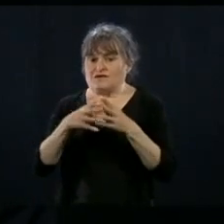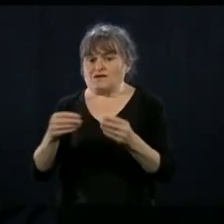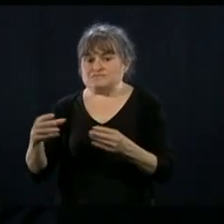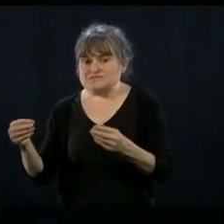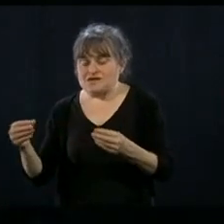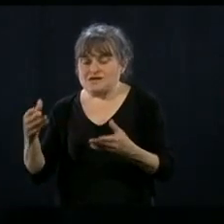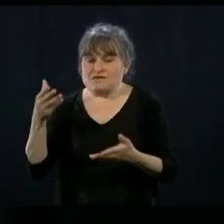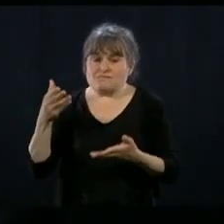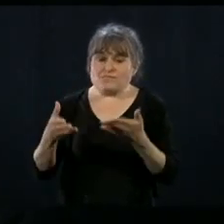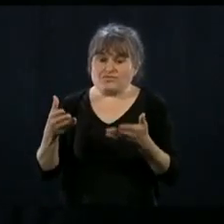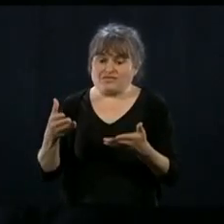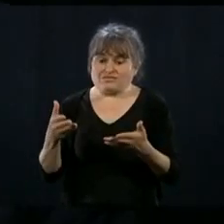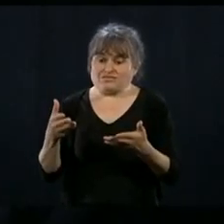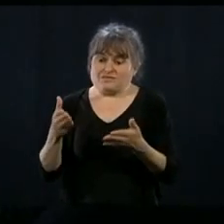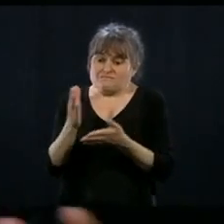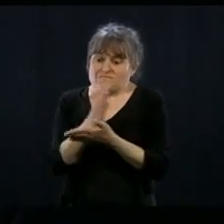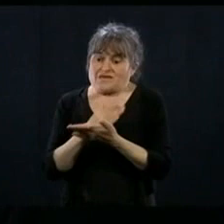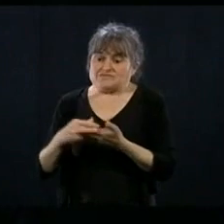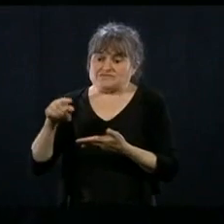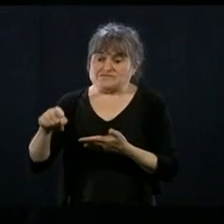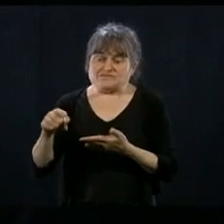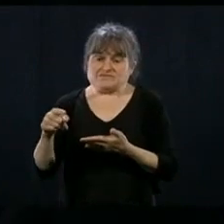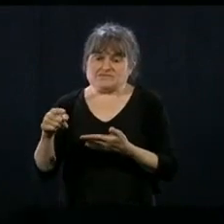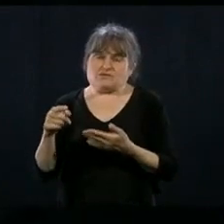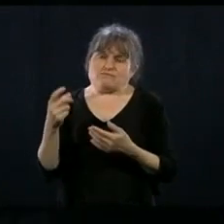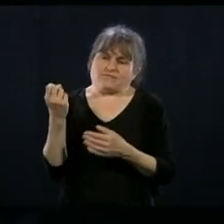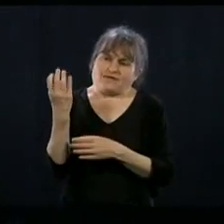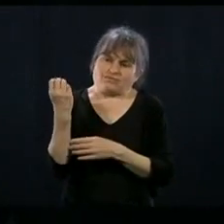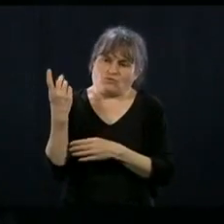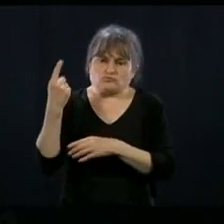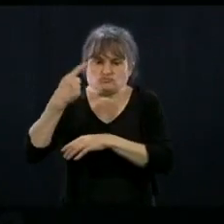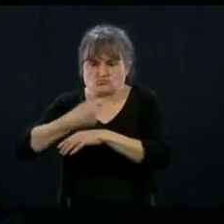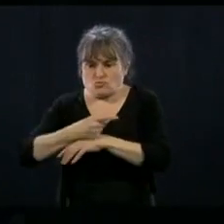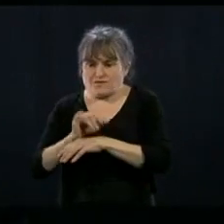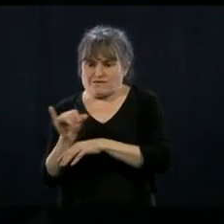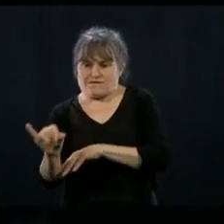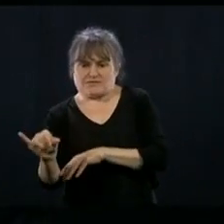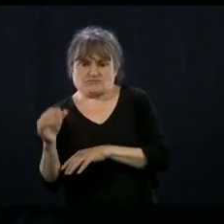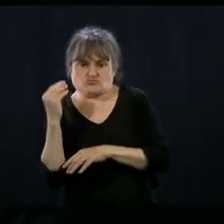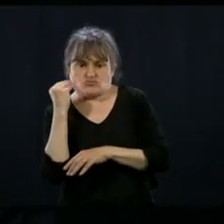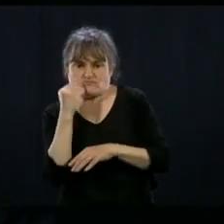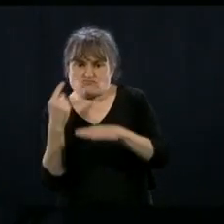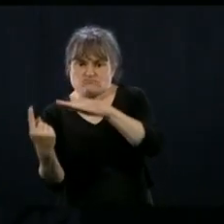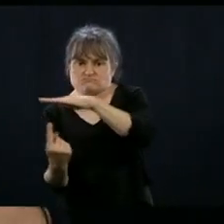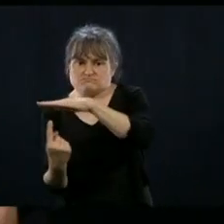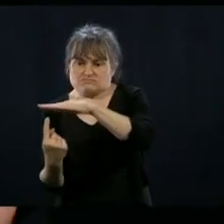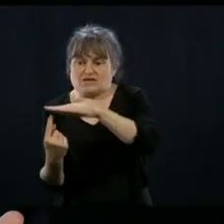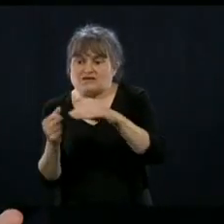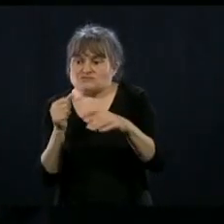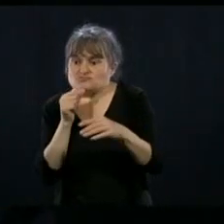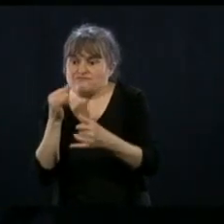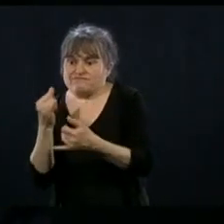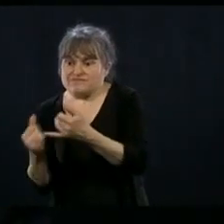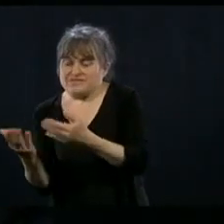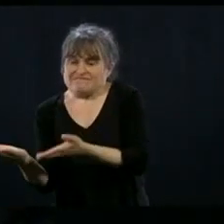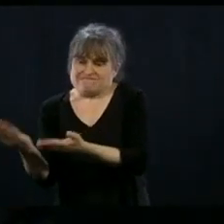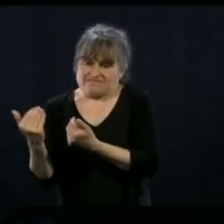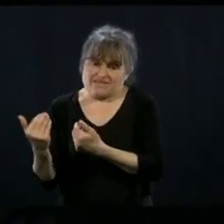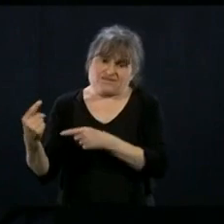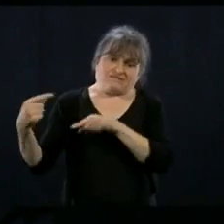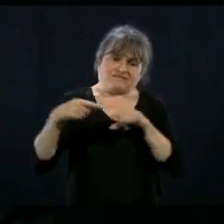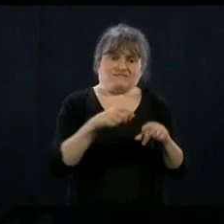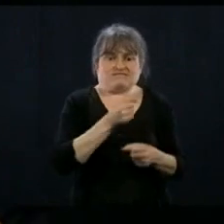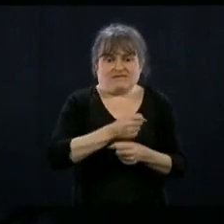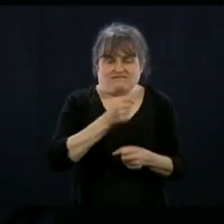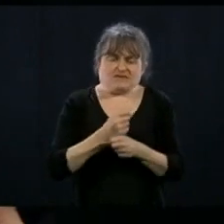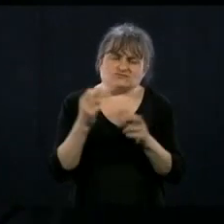there are many who were in a quarantine, even if it's for 14 days, who are finishing up the 14 days. So I hope